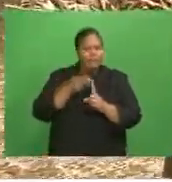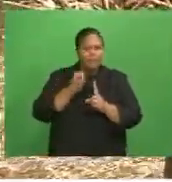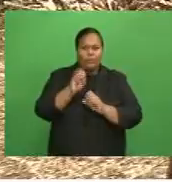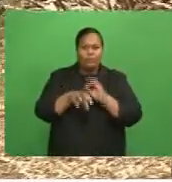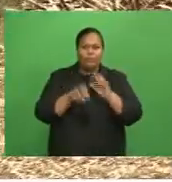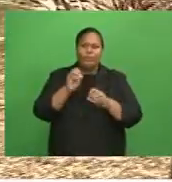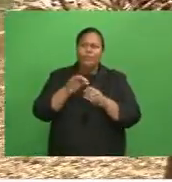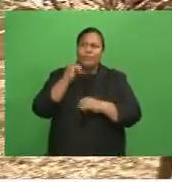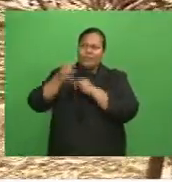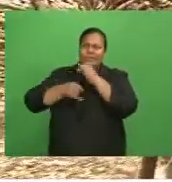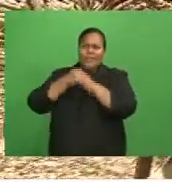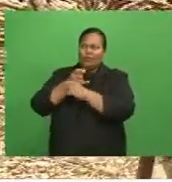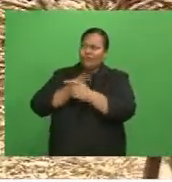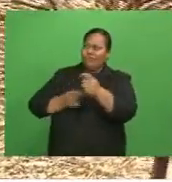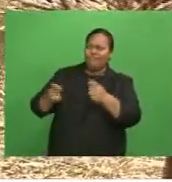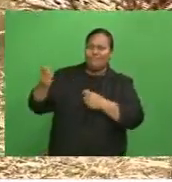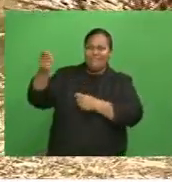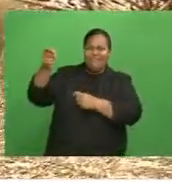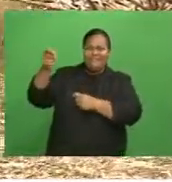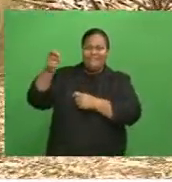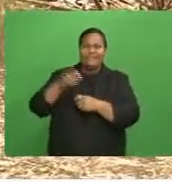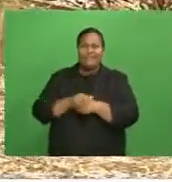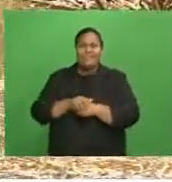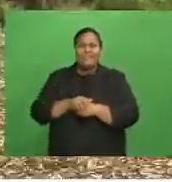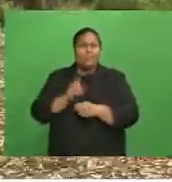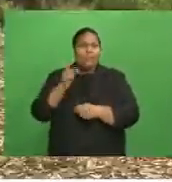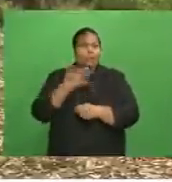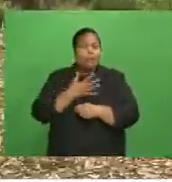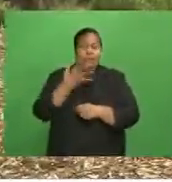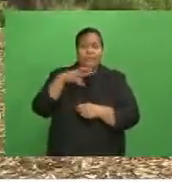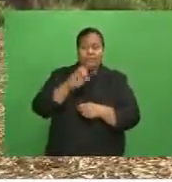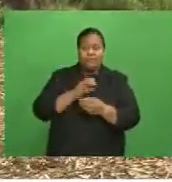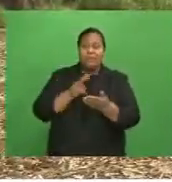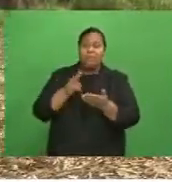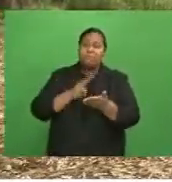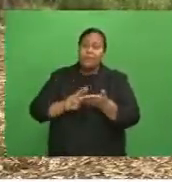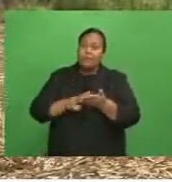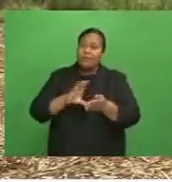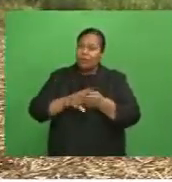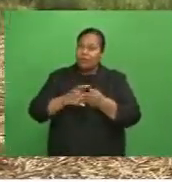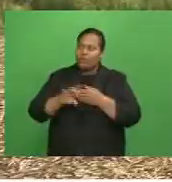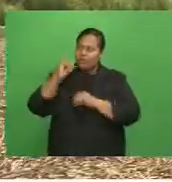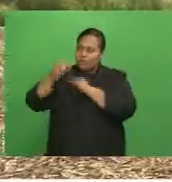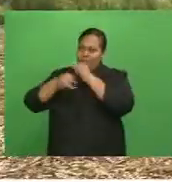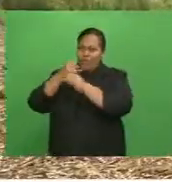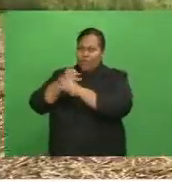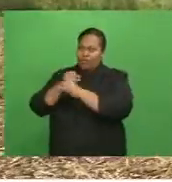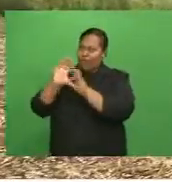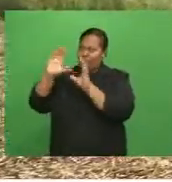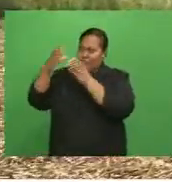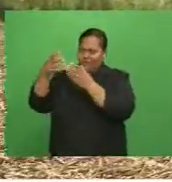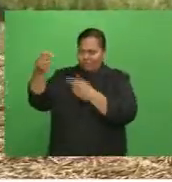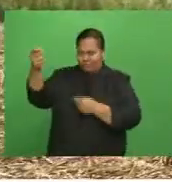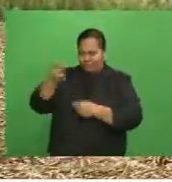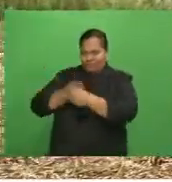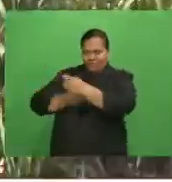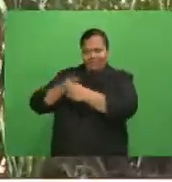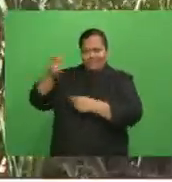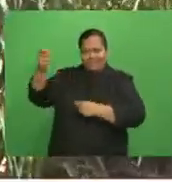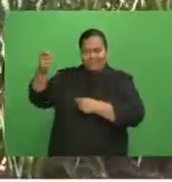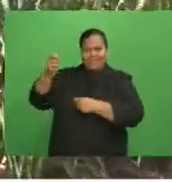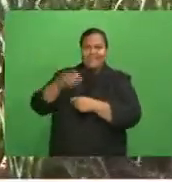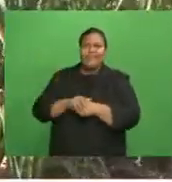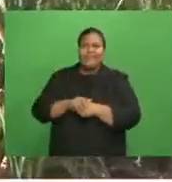exchange. FSC makes close to $150 million from sugar sales on the world market and another $40 million from local